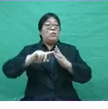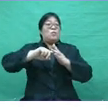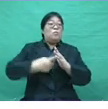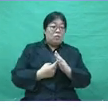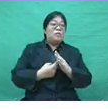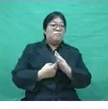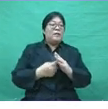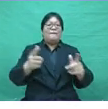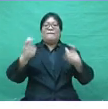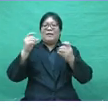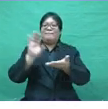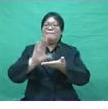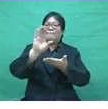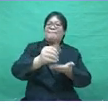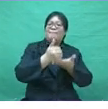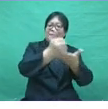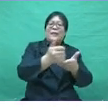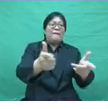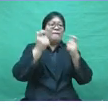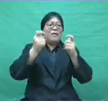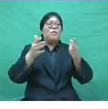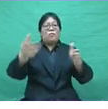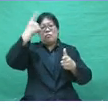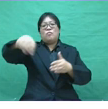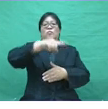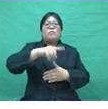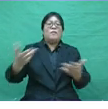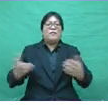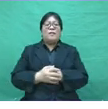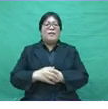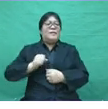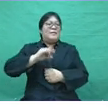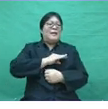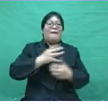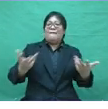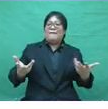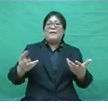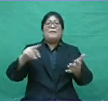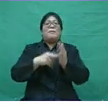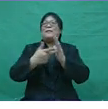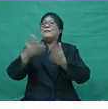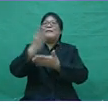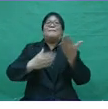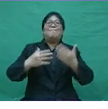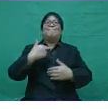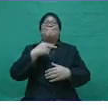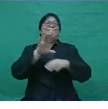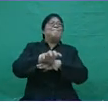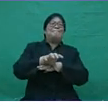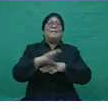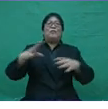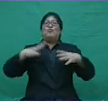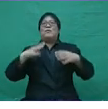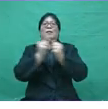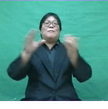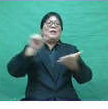immediate relief to ensure a quick win for employees who were put on no-pay leave by giving them cash incentives